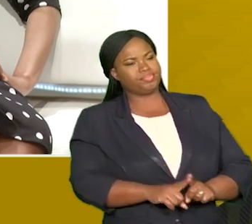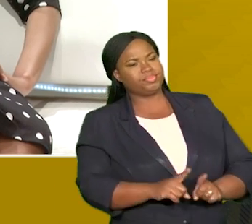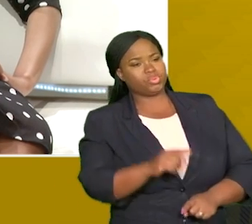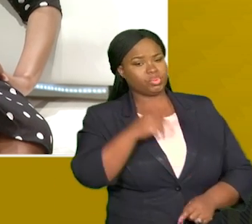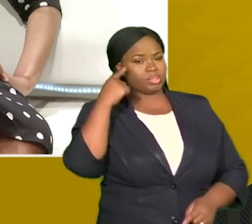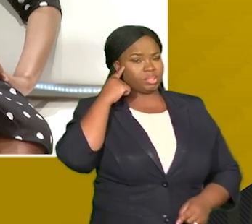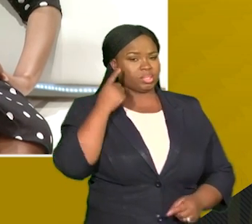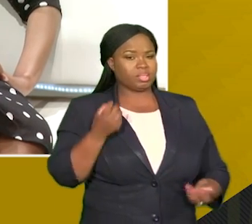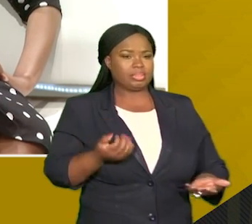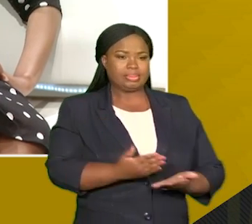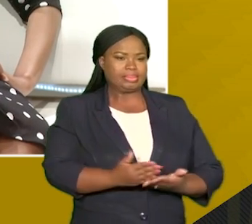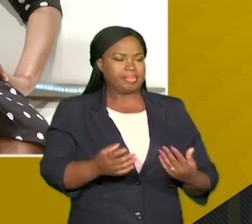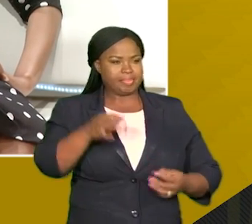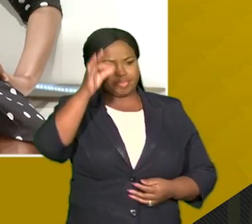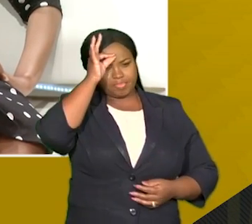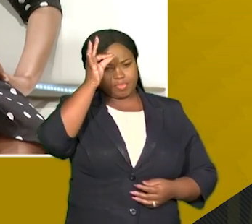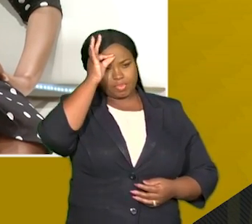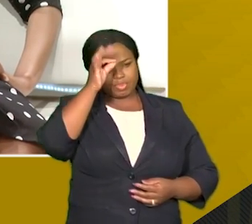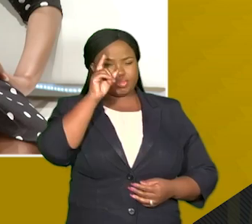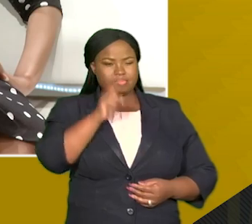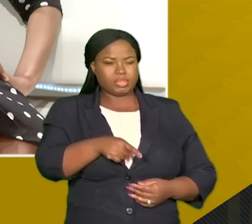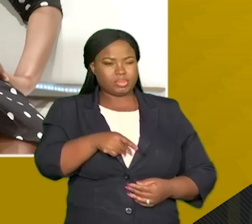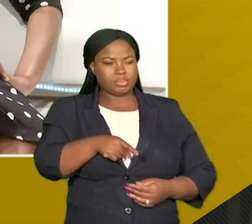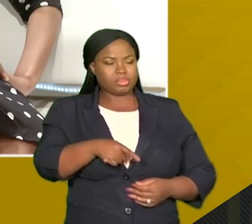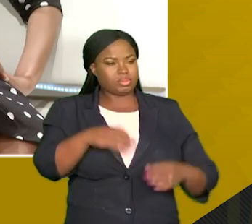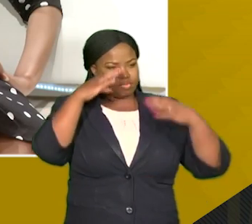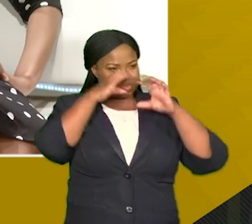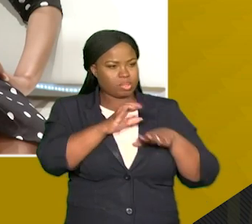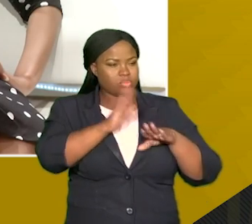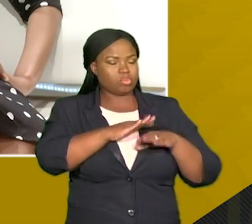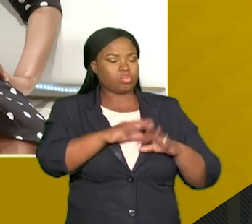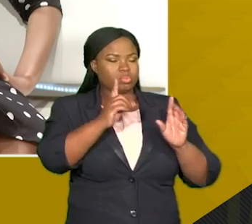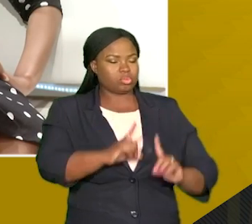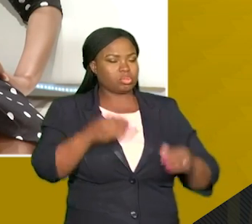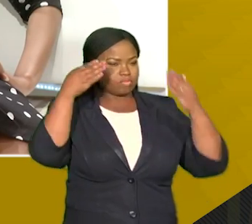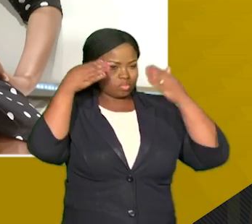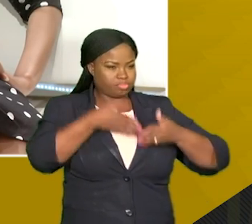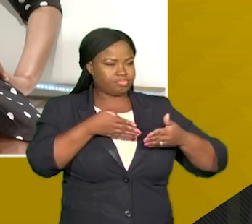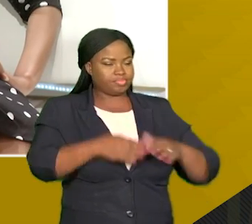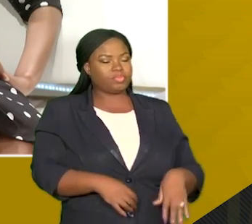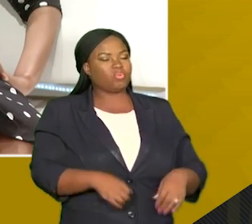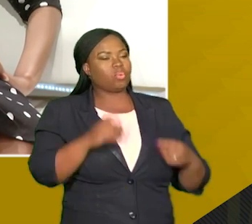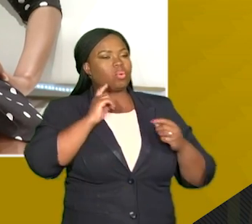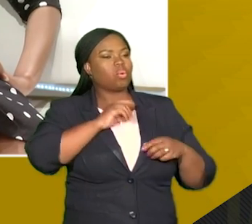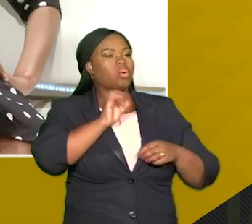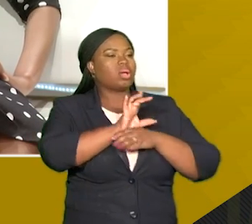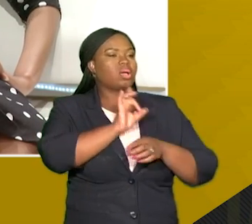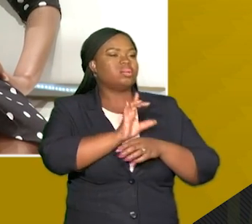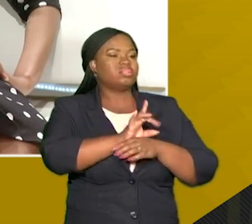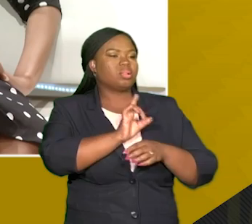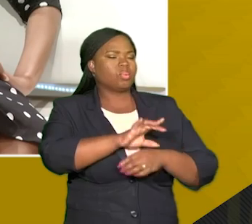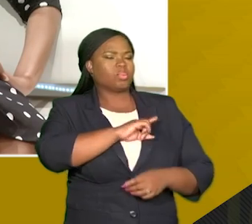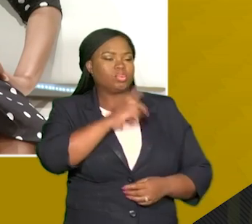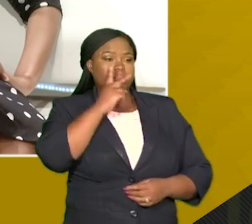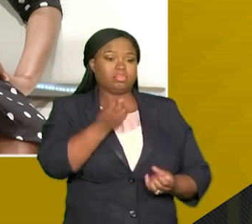think amanye amaphoyisa kumele kufakwe special attention, especially when it comes to counseling, because we've seen ama numbers of